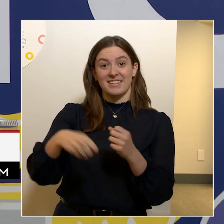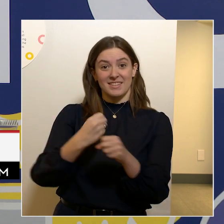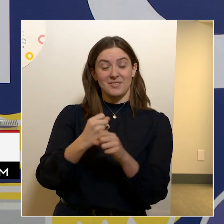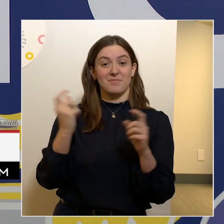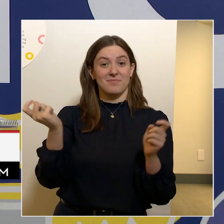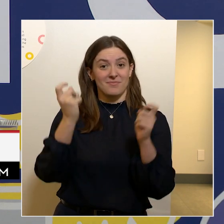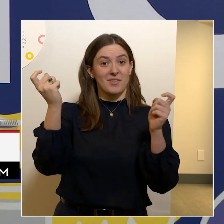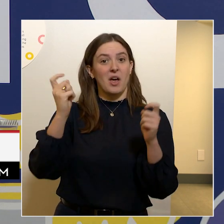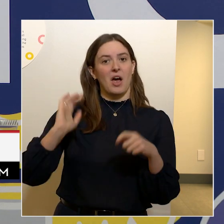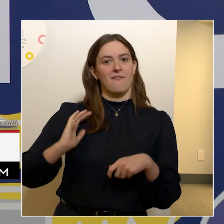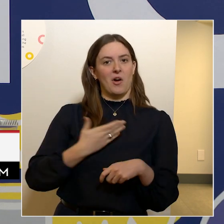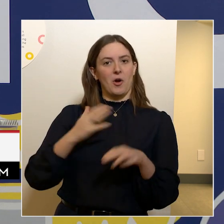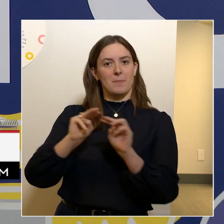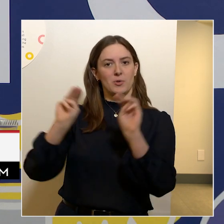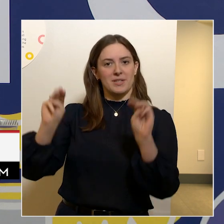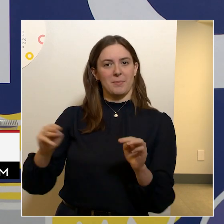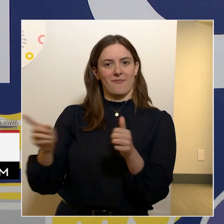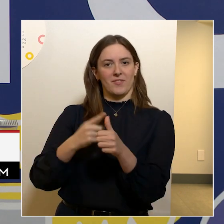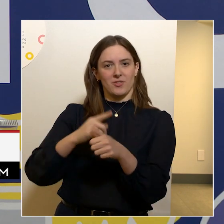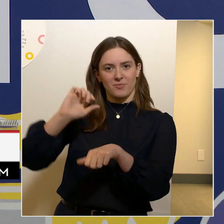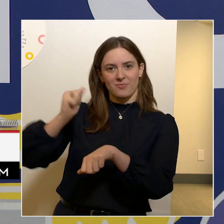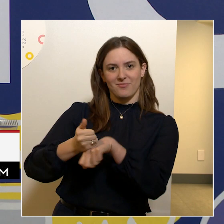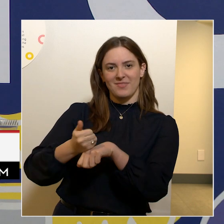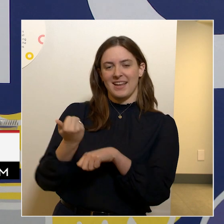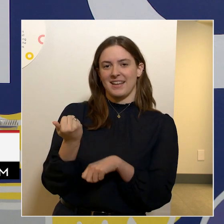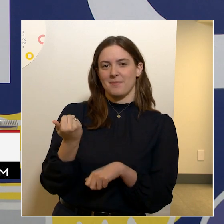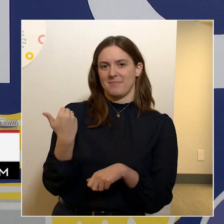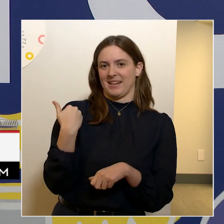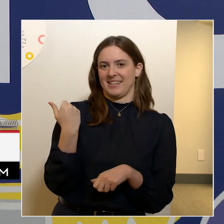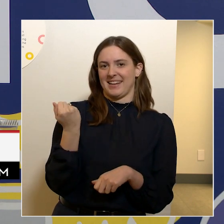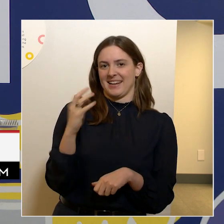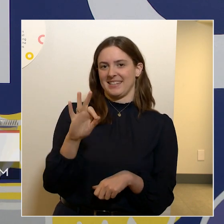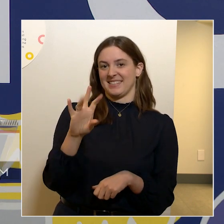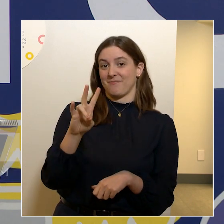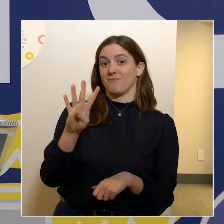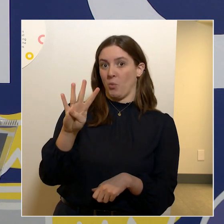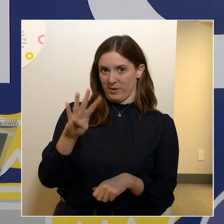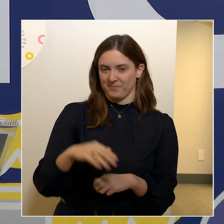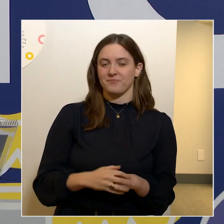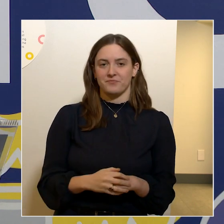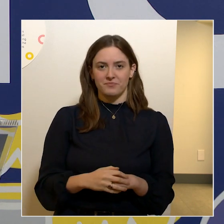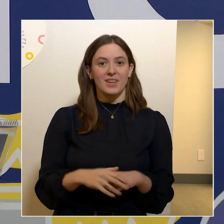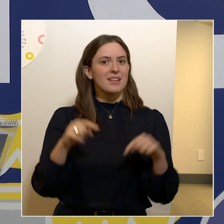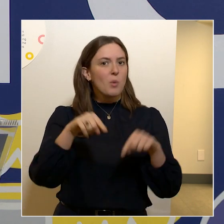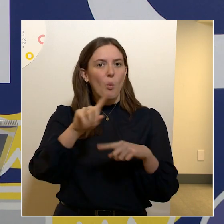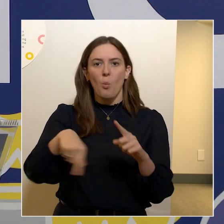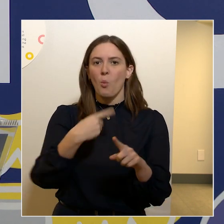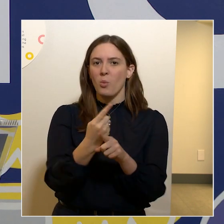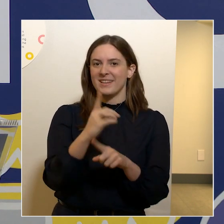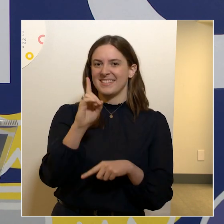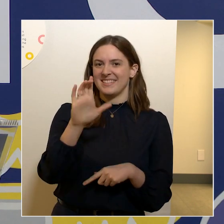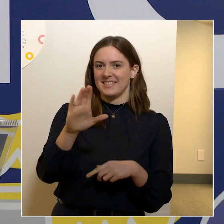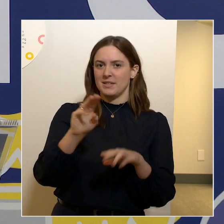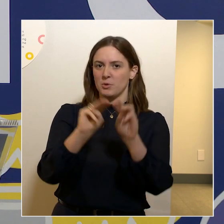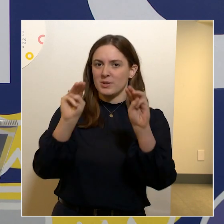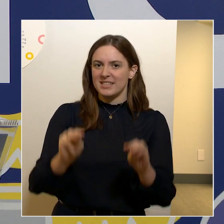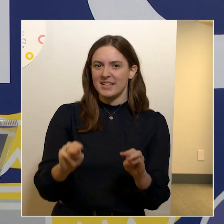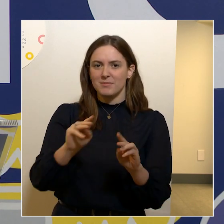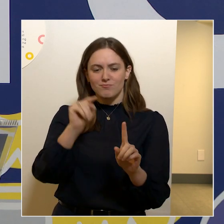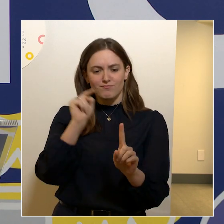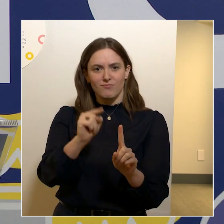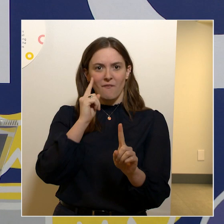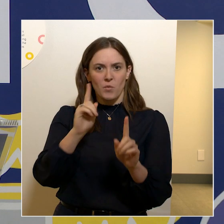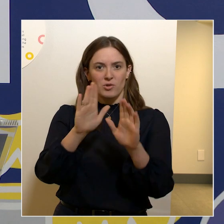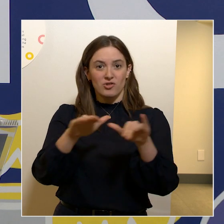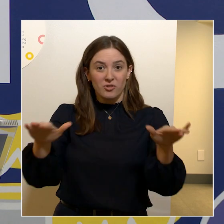museum's original founding in 1974. As DC's only museum designed exclusively for children, we provide fun,